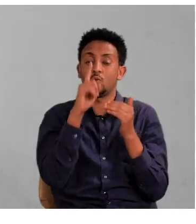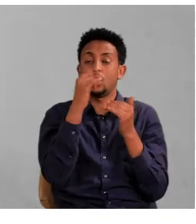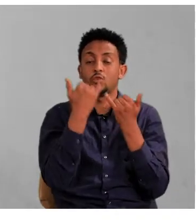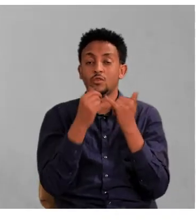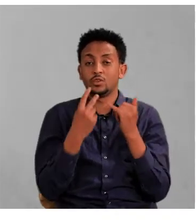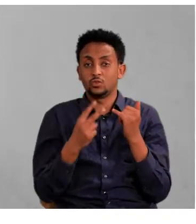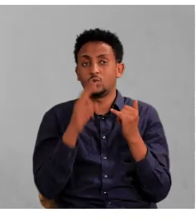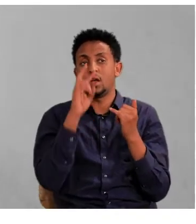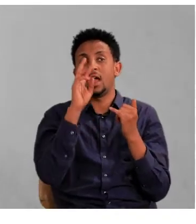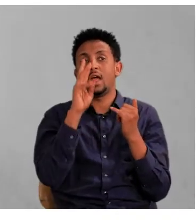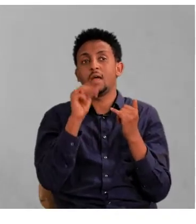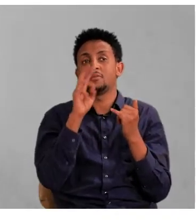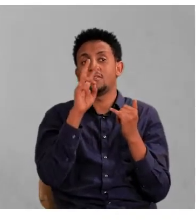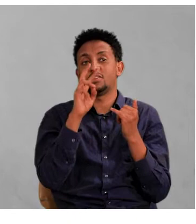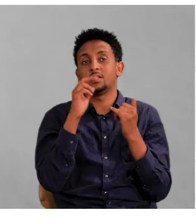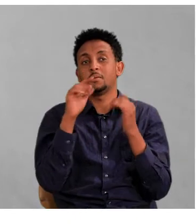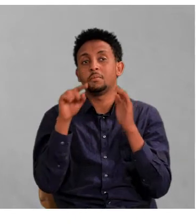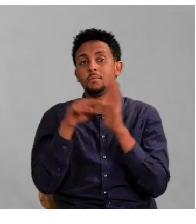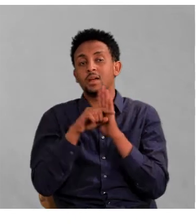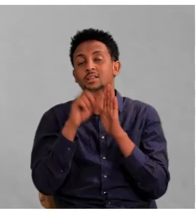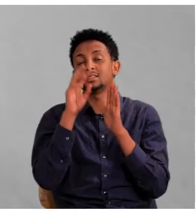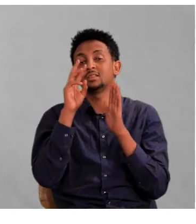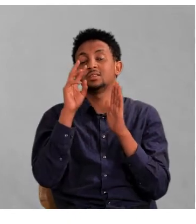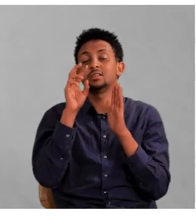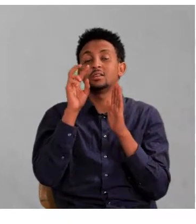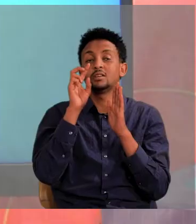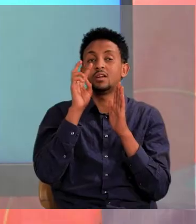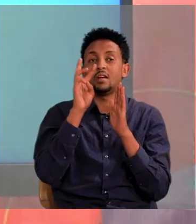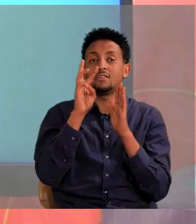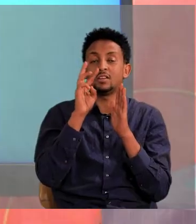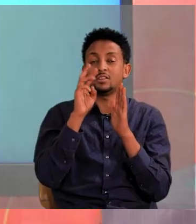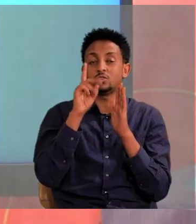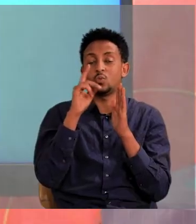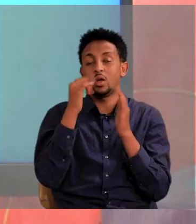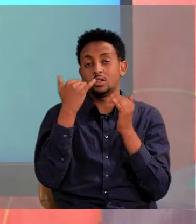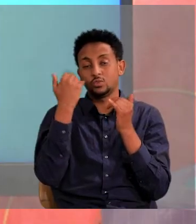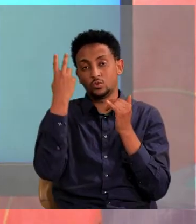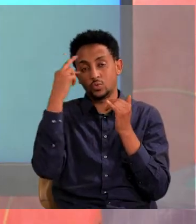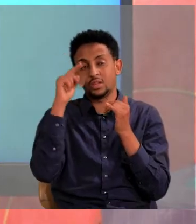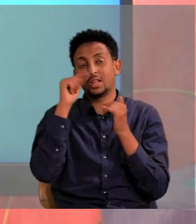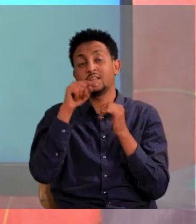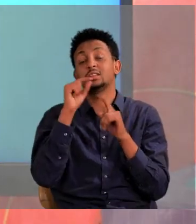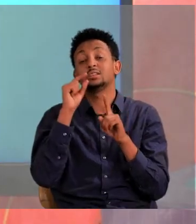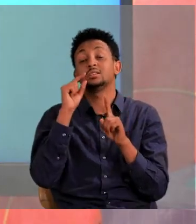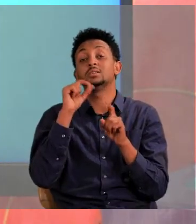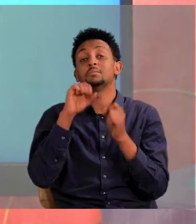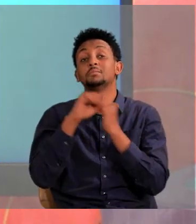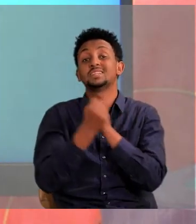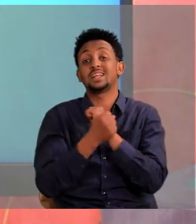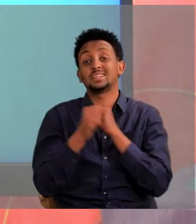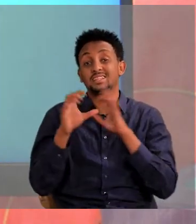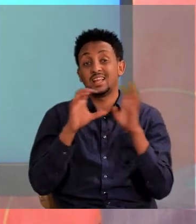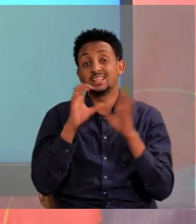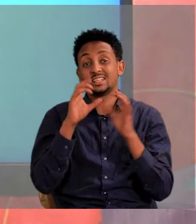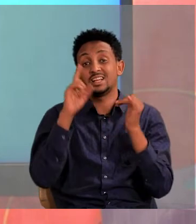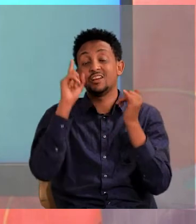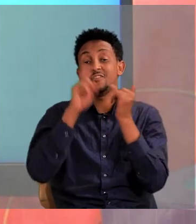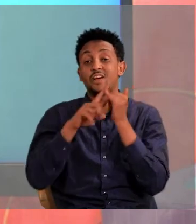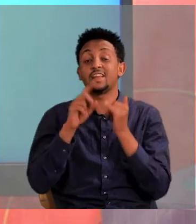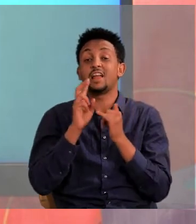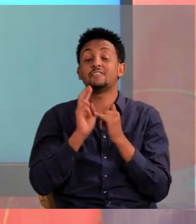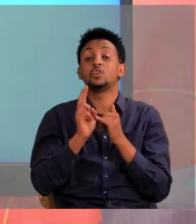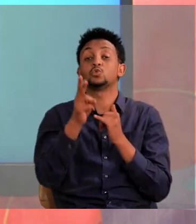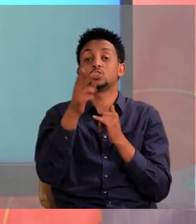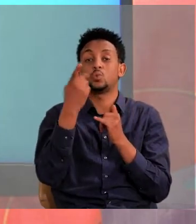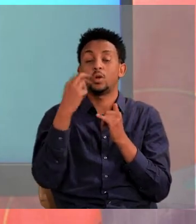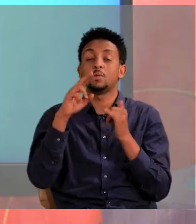2 mv final squared minus 1 over 2 mv initial squared. So we are trying to determine the final velocity